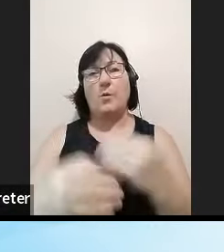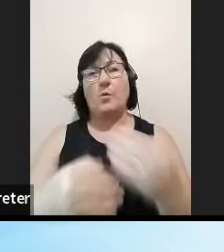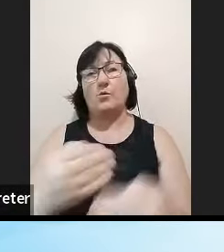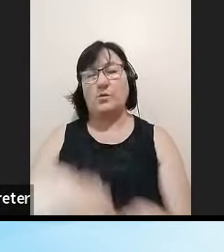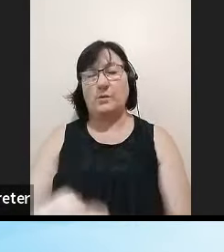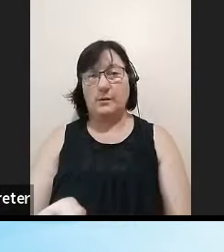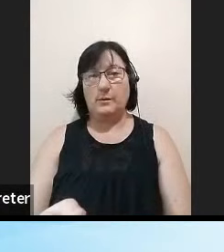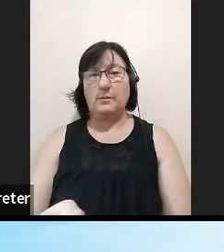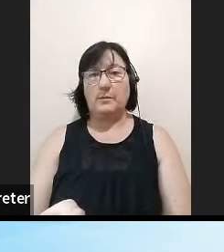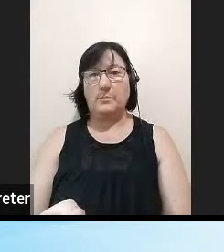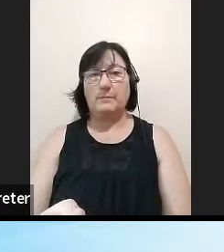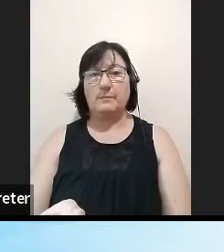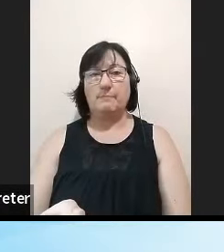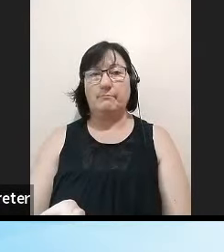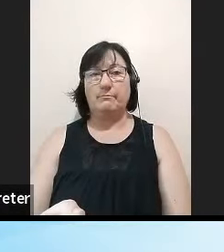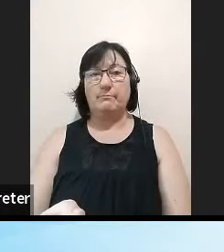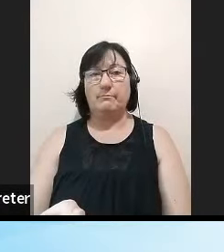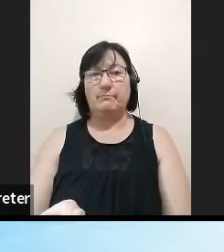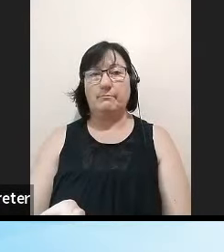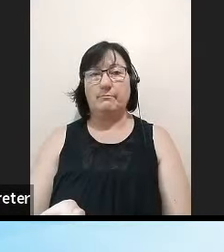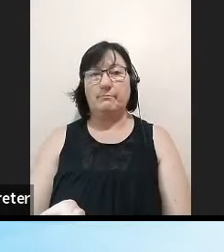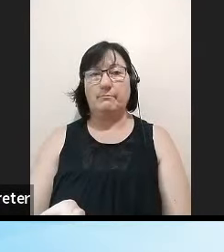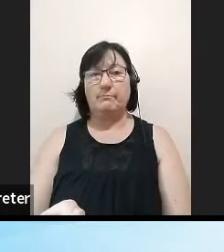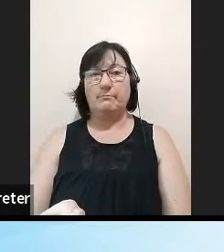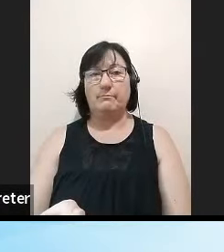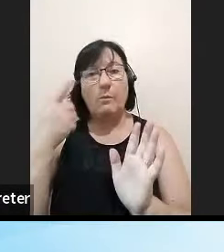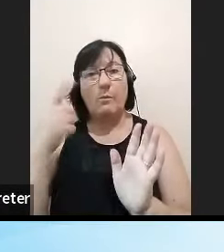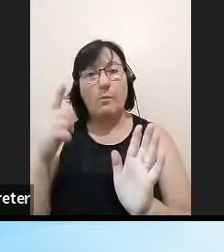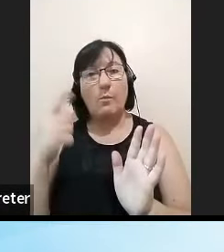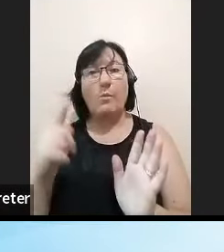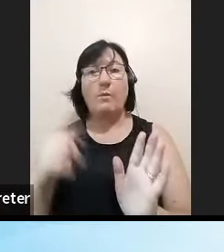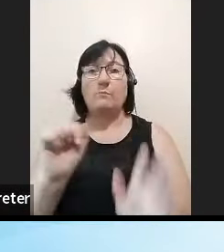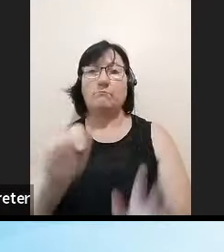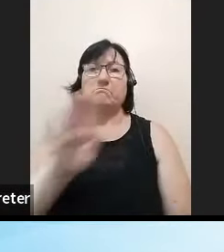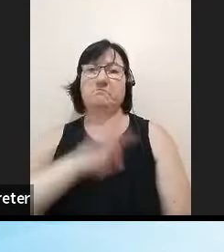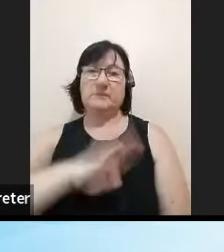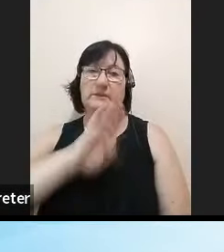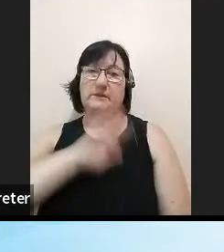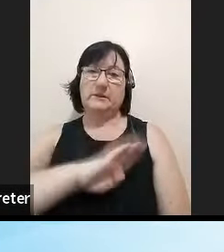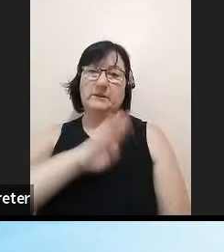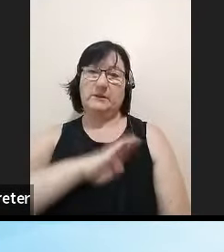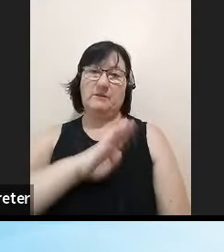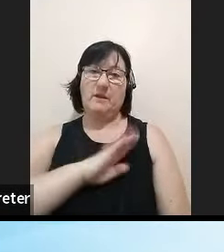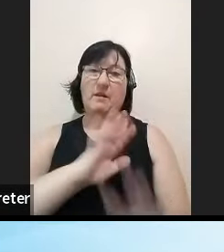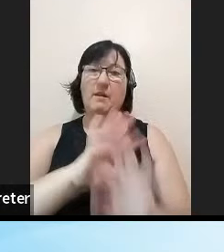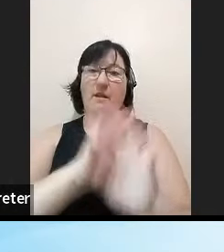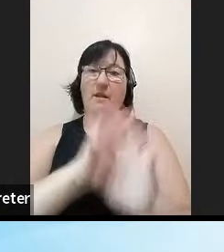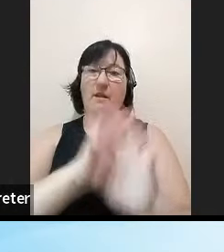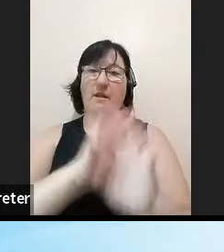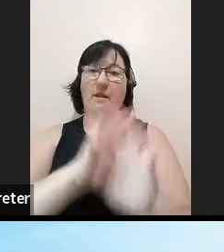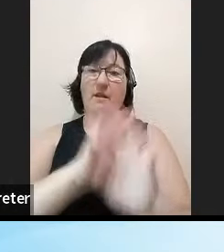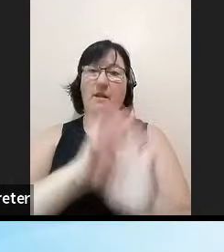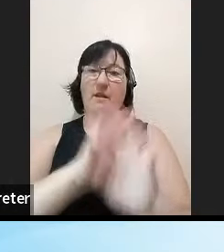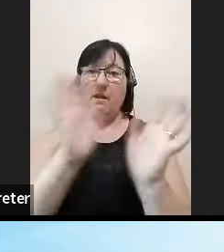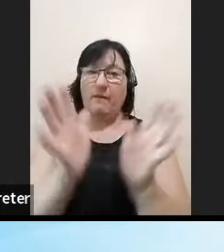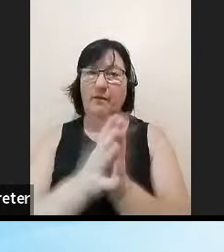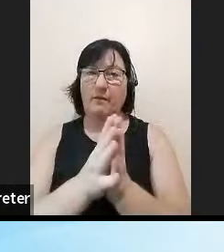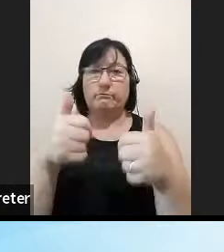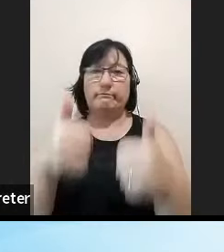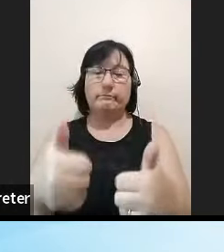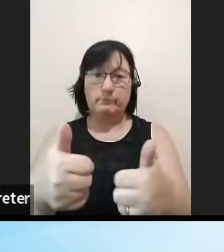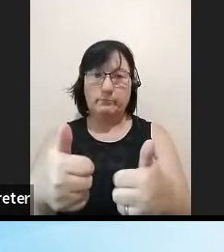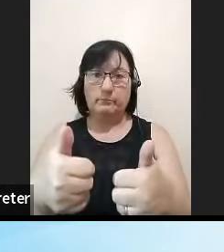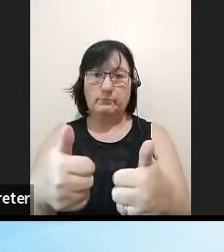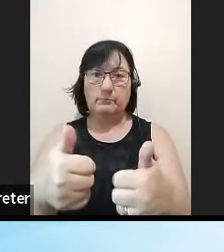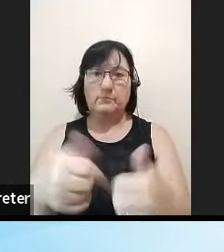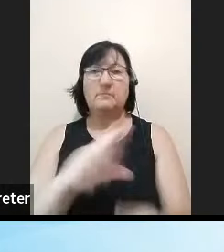the audit is satisfied that everything has been completed correctly and the client has complied with all the processes that they